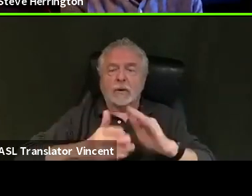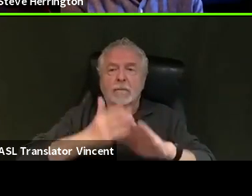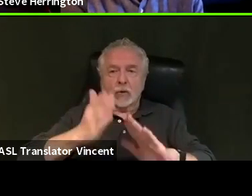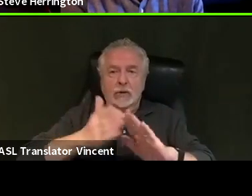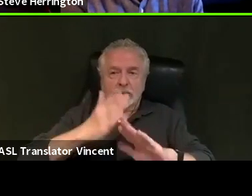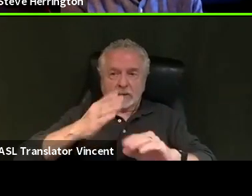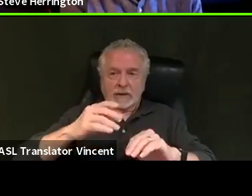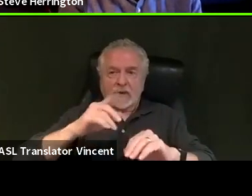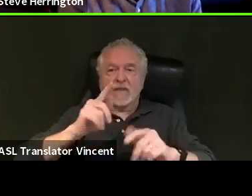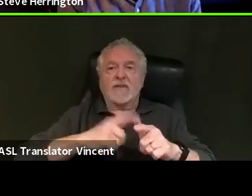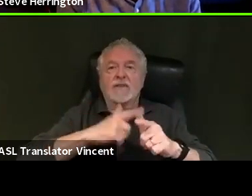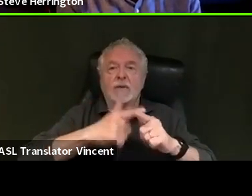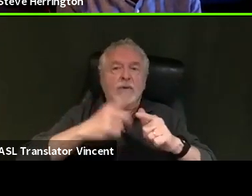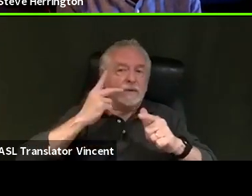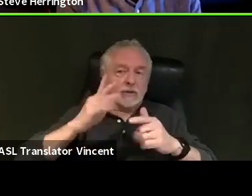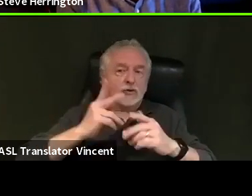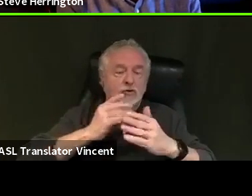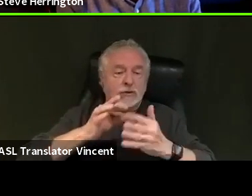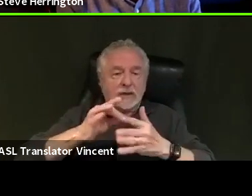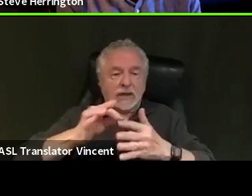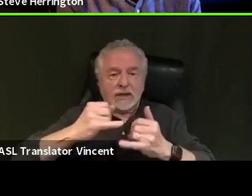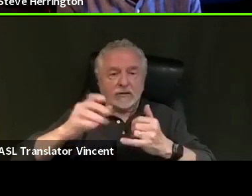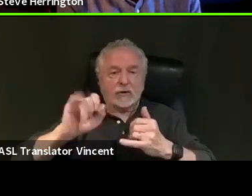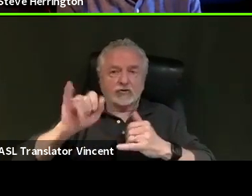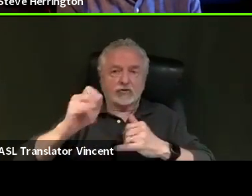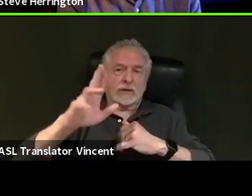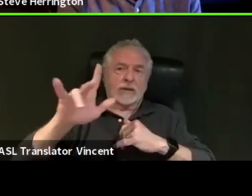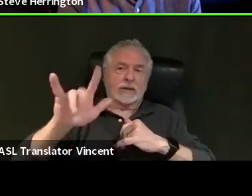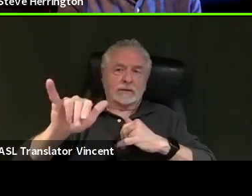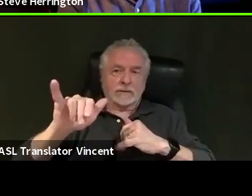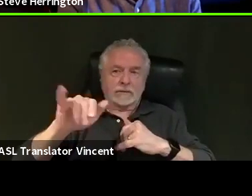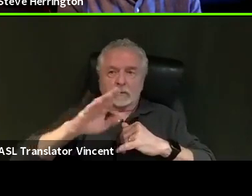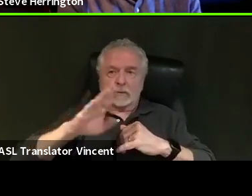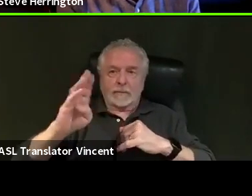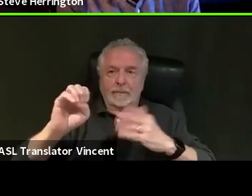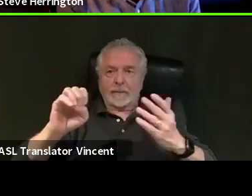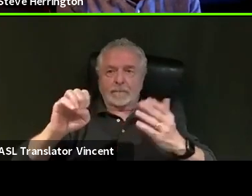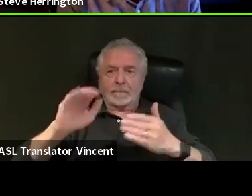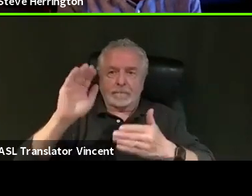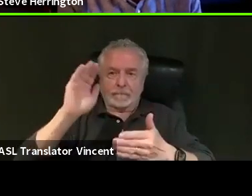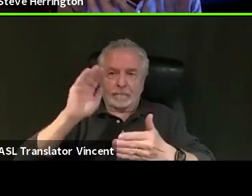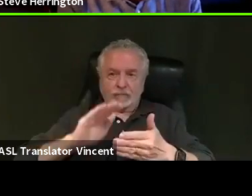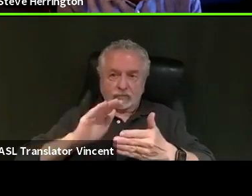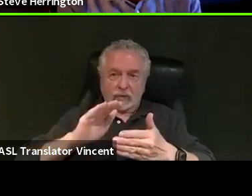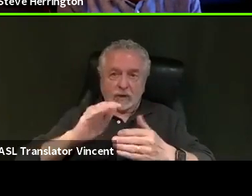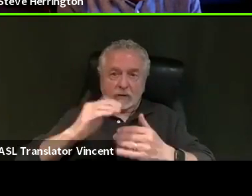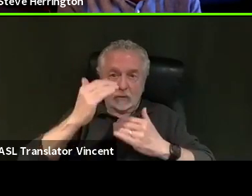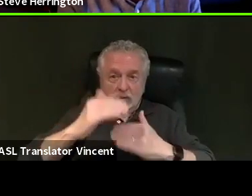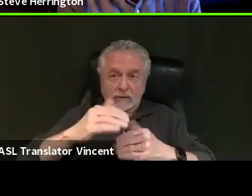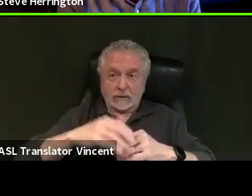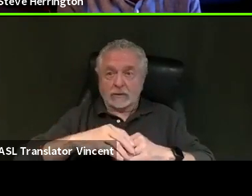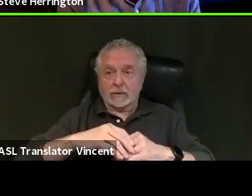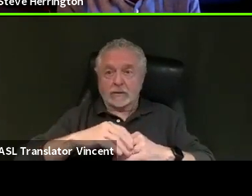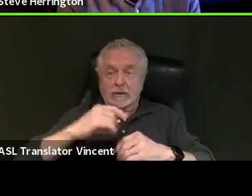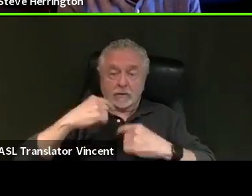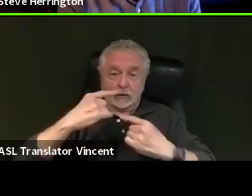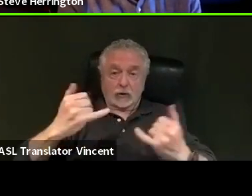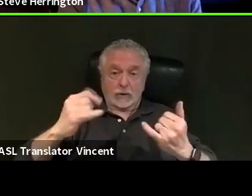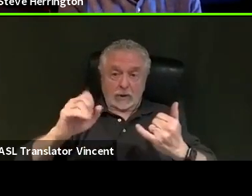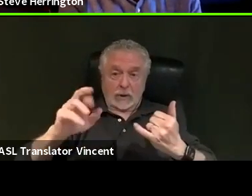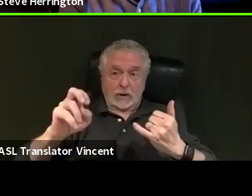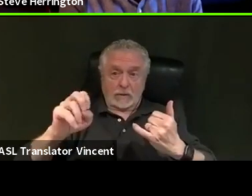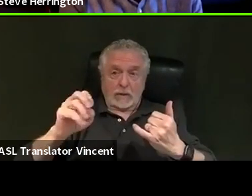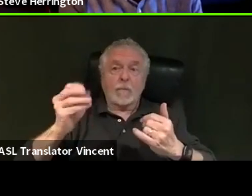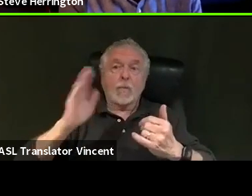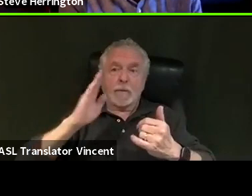operating. And then we'll see what the new guidelines are in July. They'll be less restricted than they currently are,